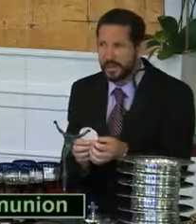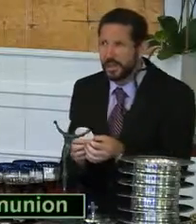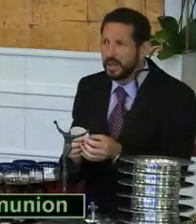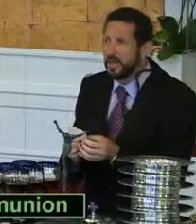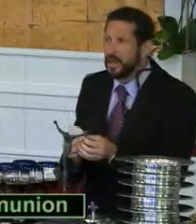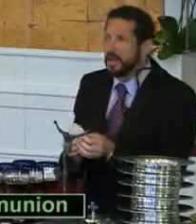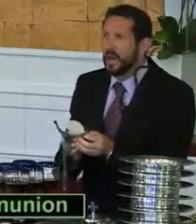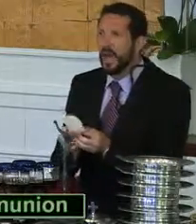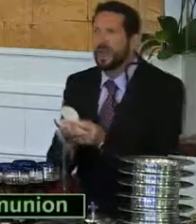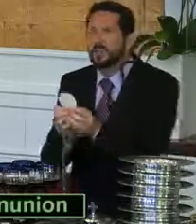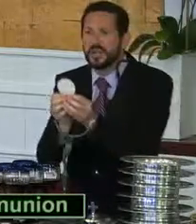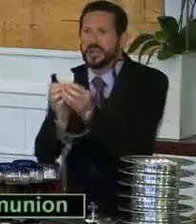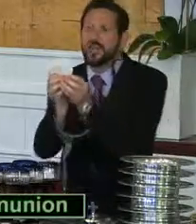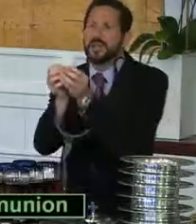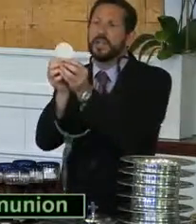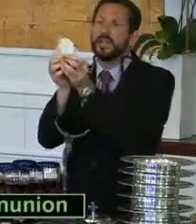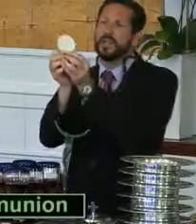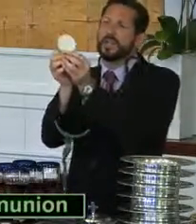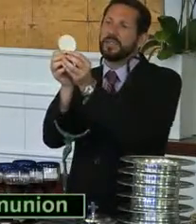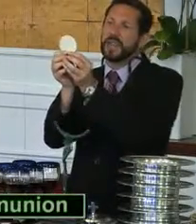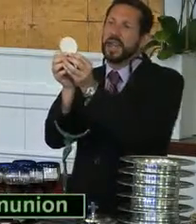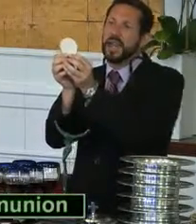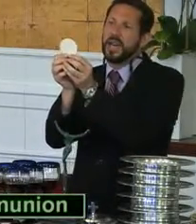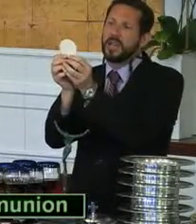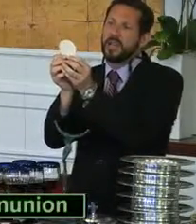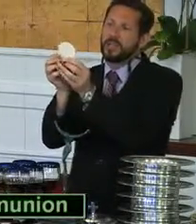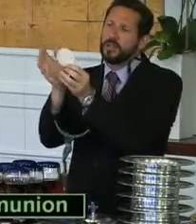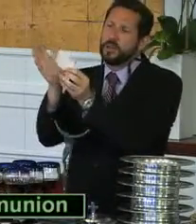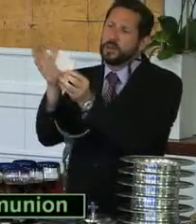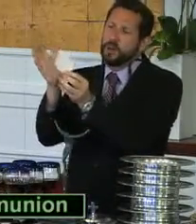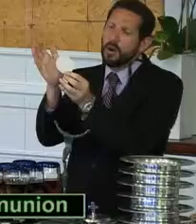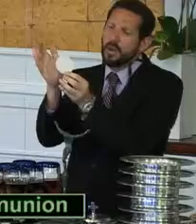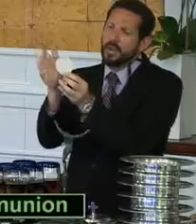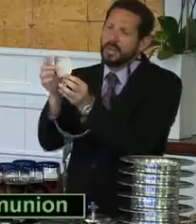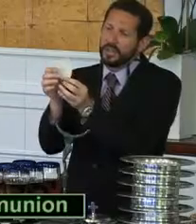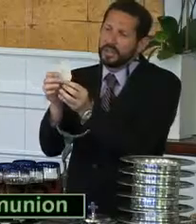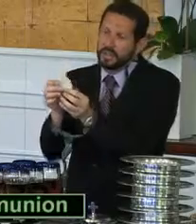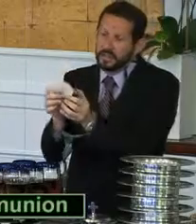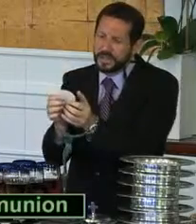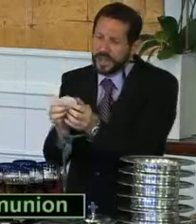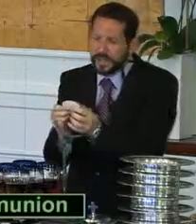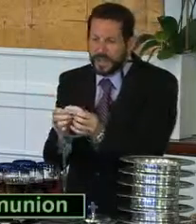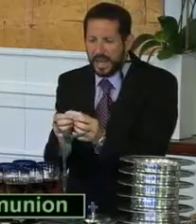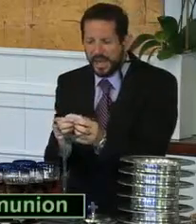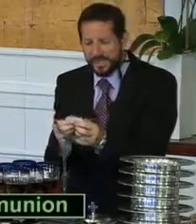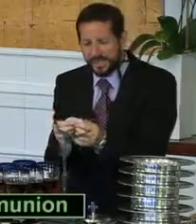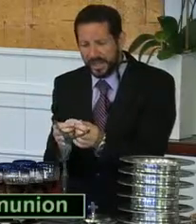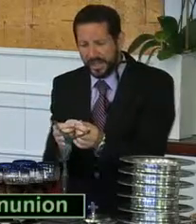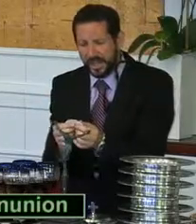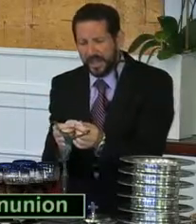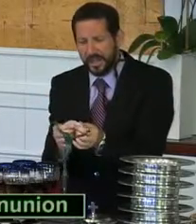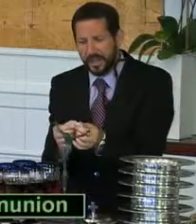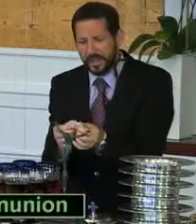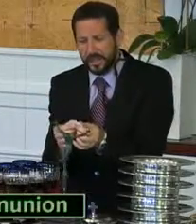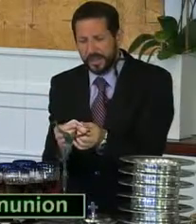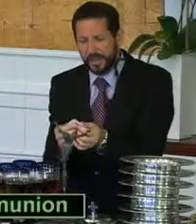bread. After giving thanks, you broke it and